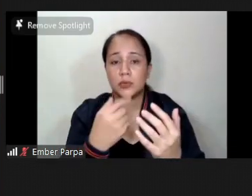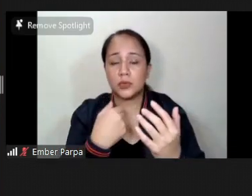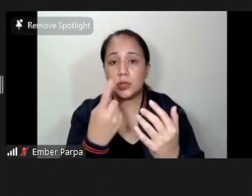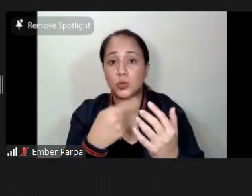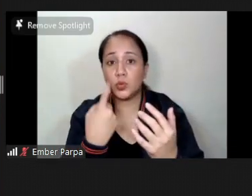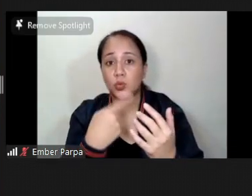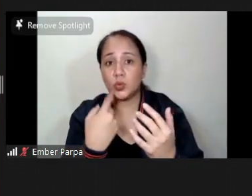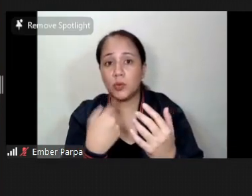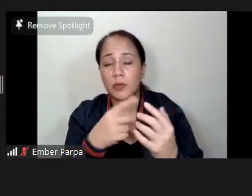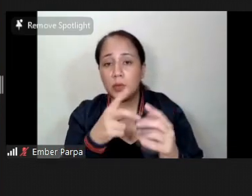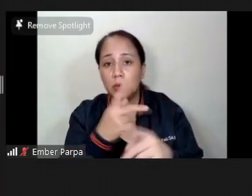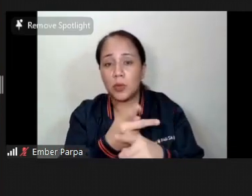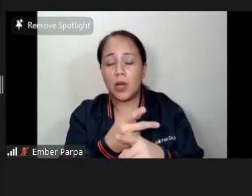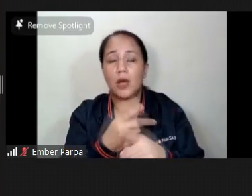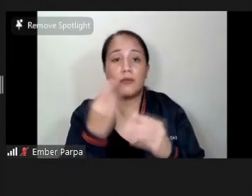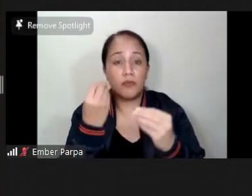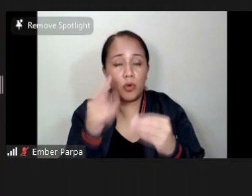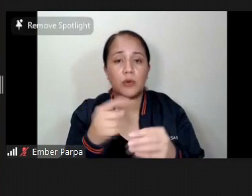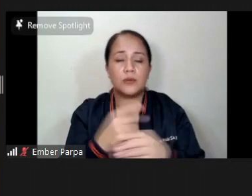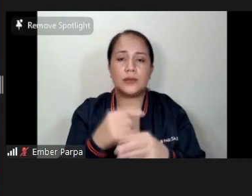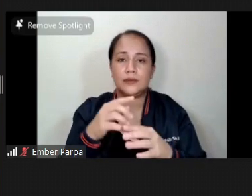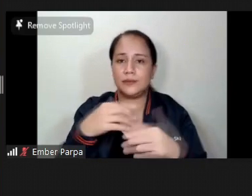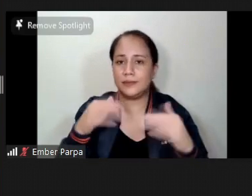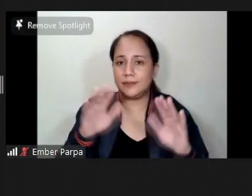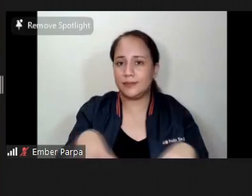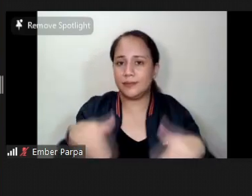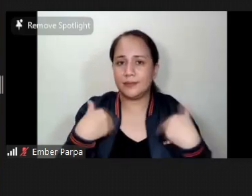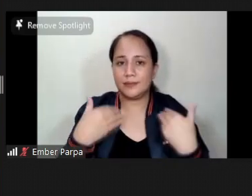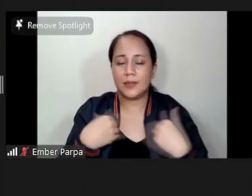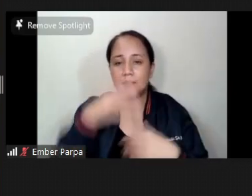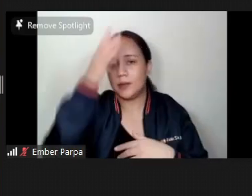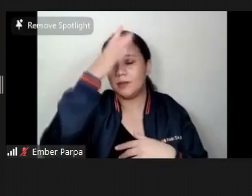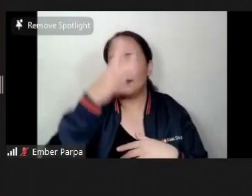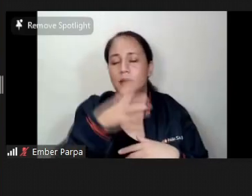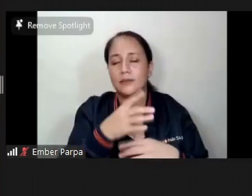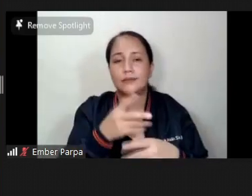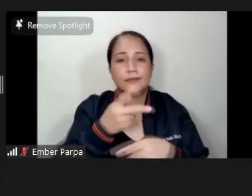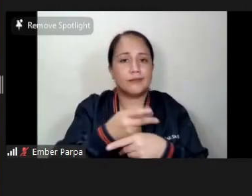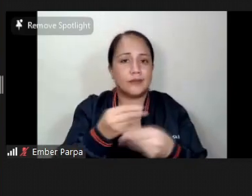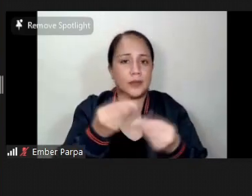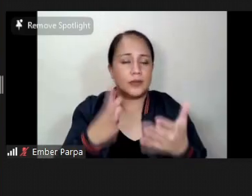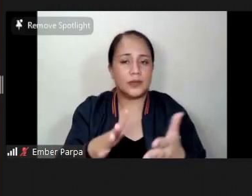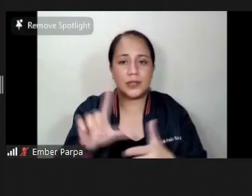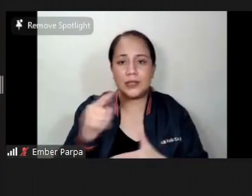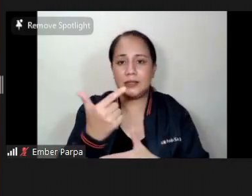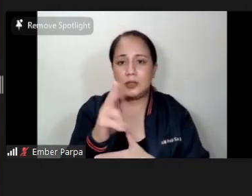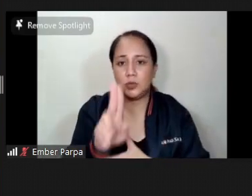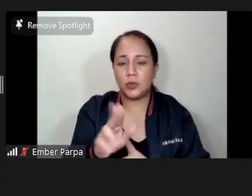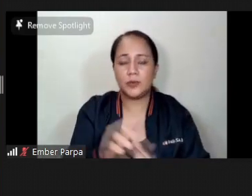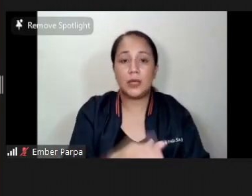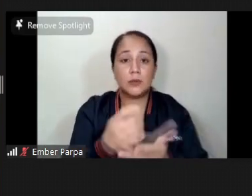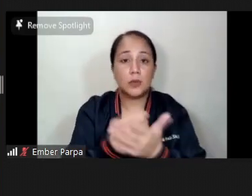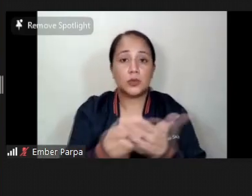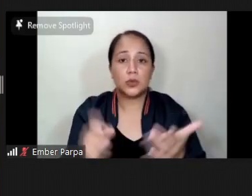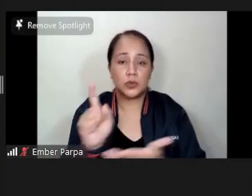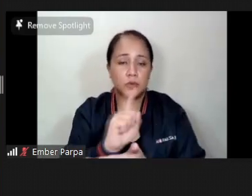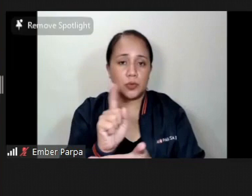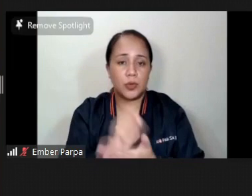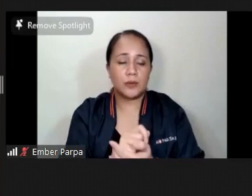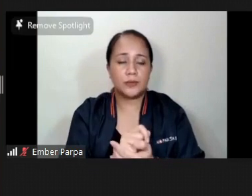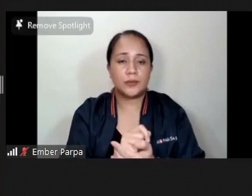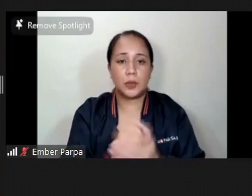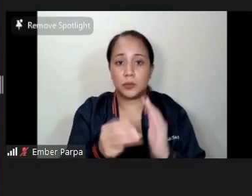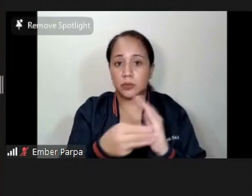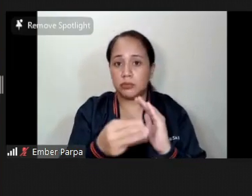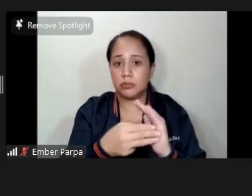ang children and youth, parents and caregivers, and LGUs. So ang channels and tools po ay modules